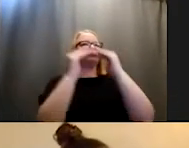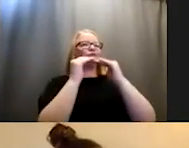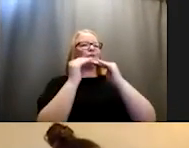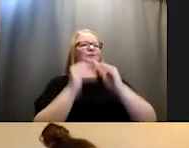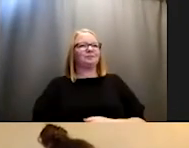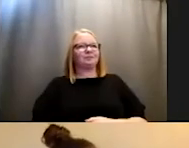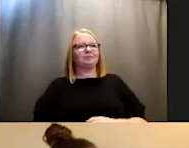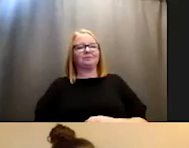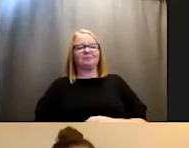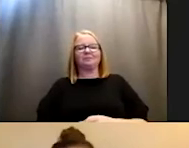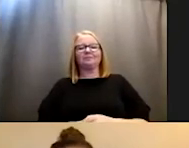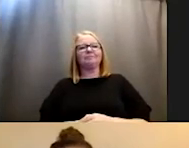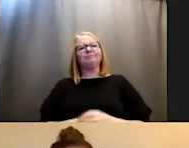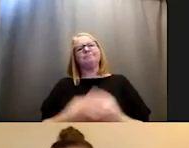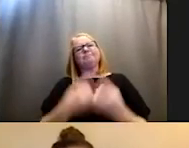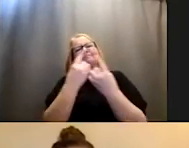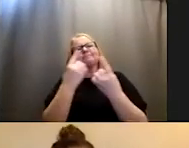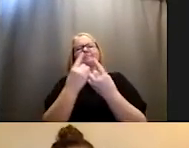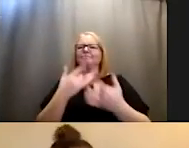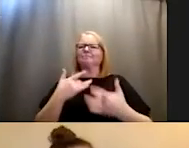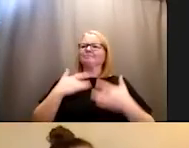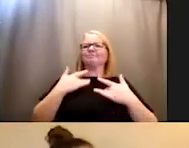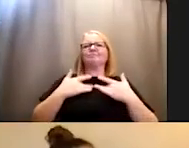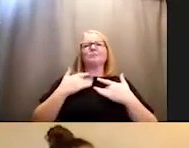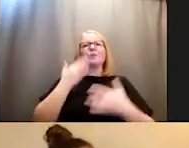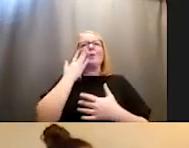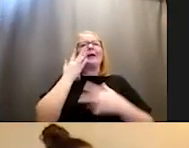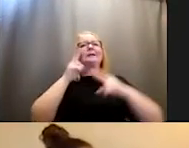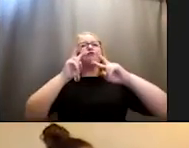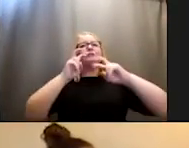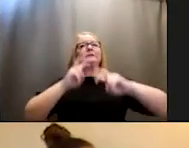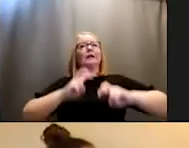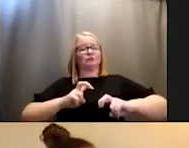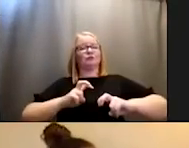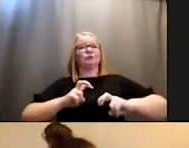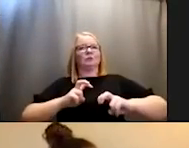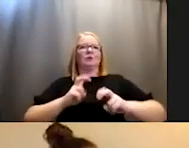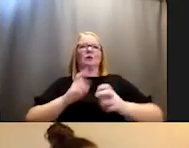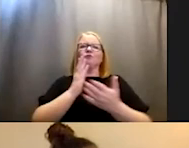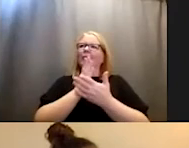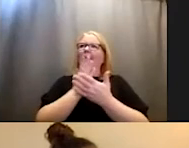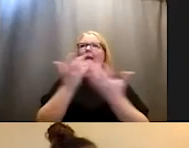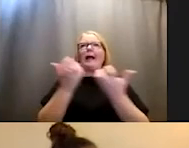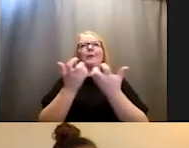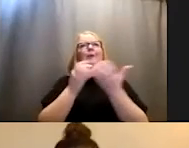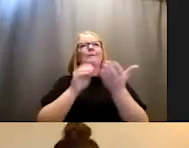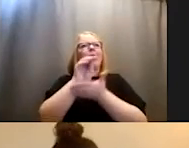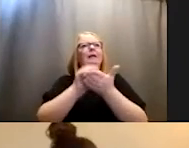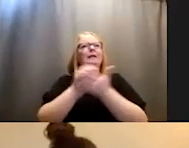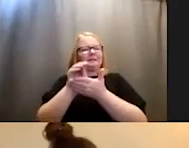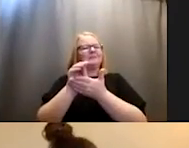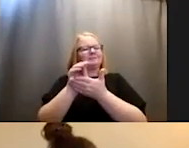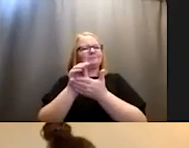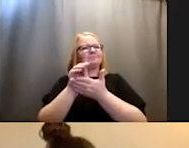One of the key things that I find fascinating when researching Mary Quant cosmetics was the marketing around it, which was